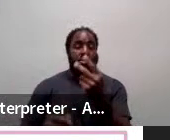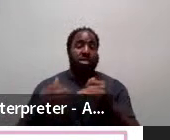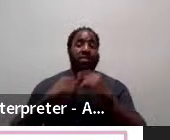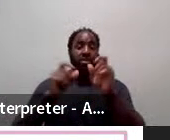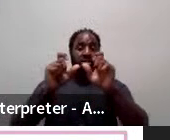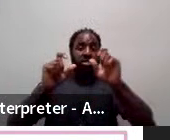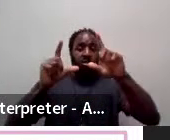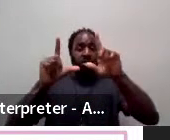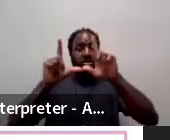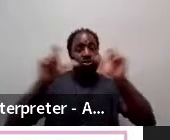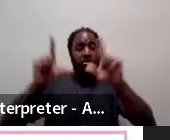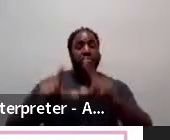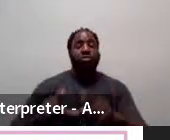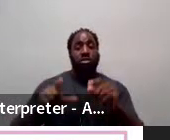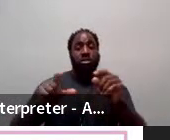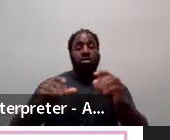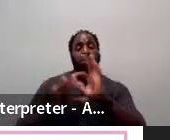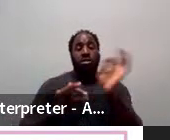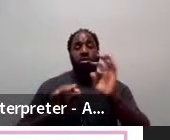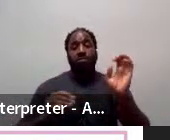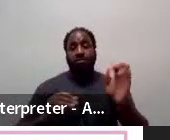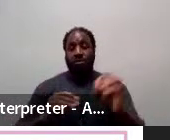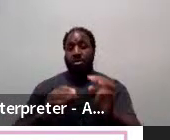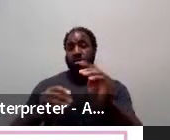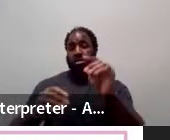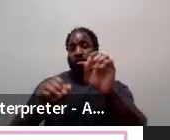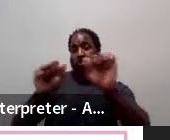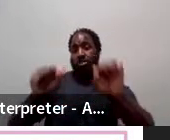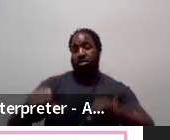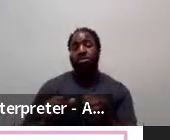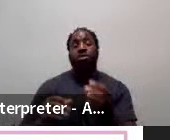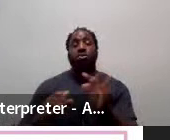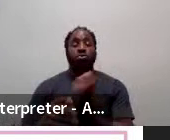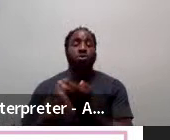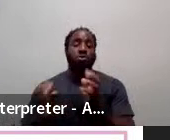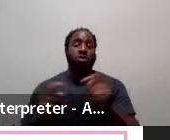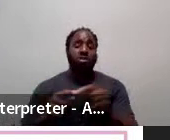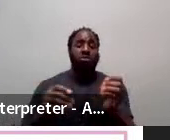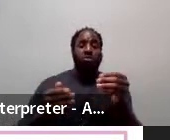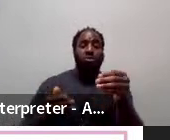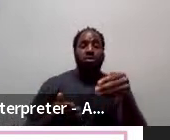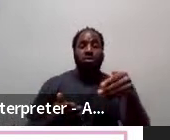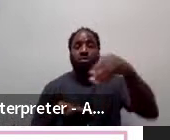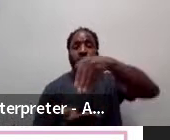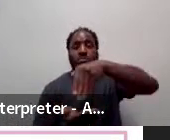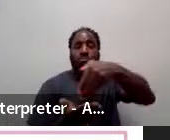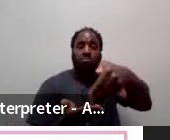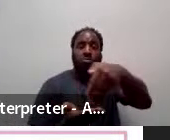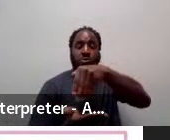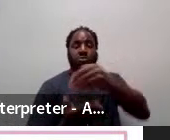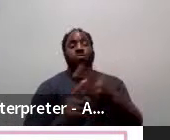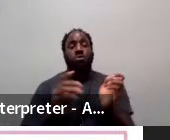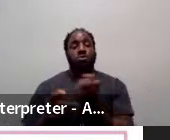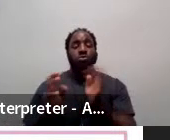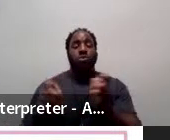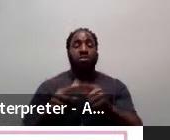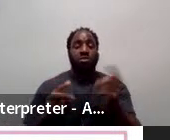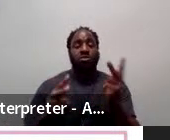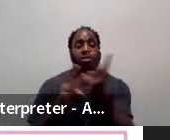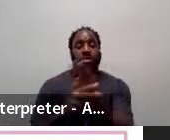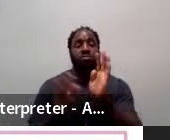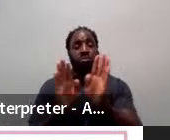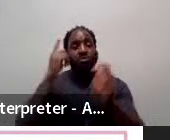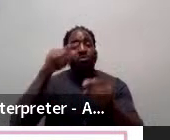open house, where we had to pivot a little, but we wanted to keep pushing the conversation forward in the public conversation. And we really